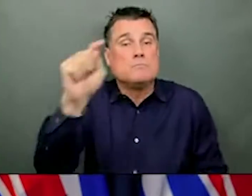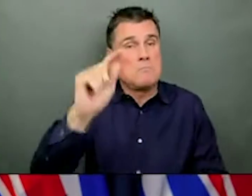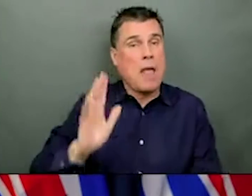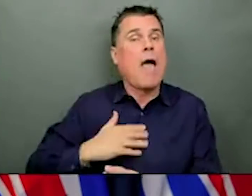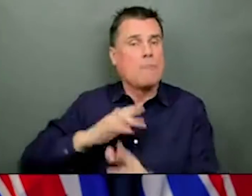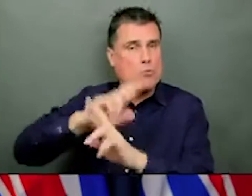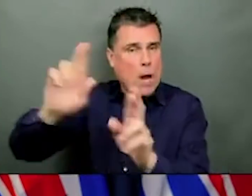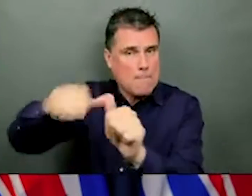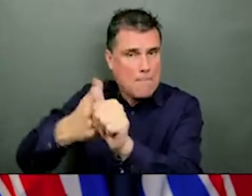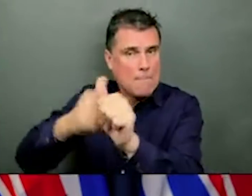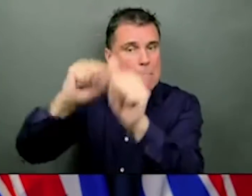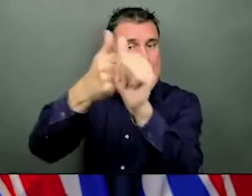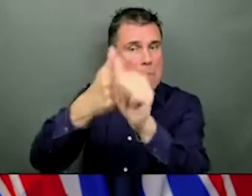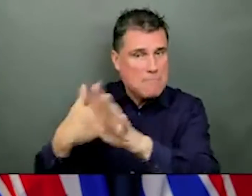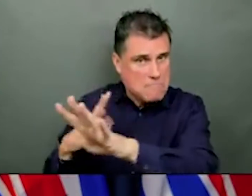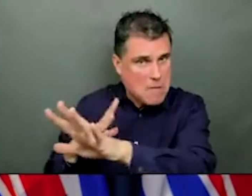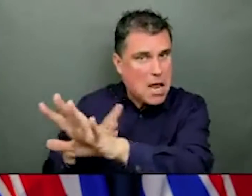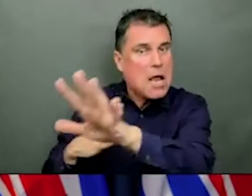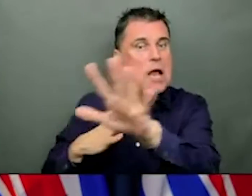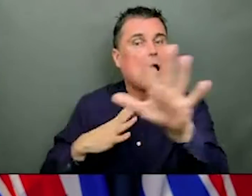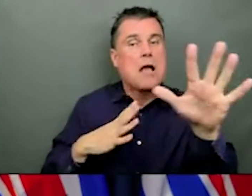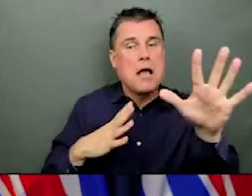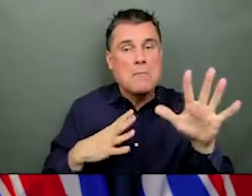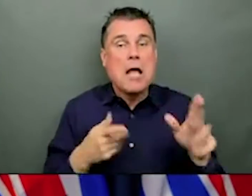hours. The contractor was